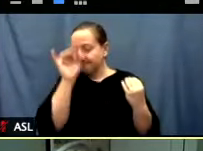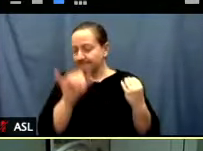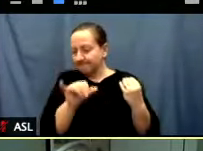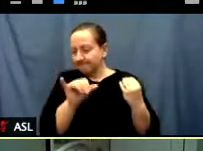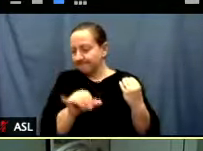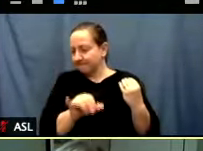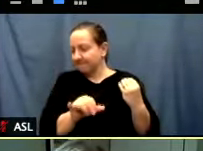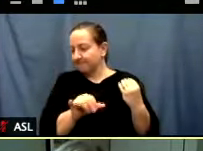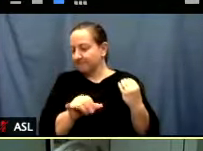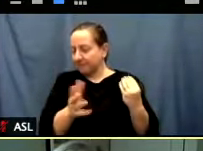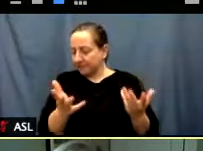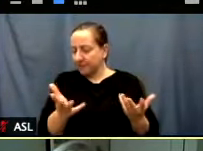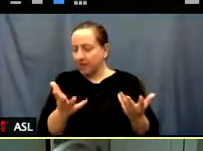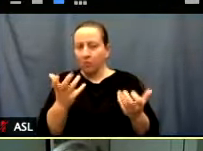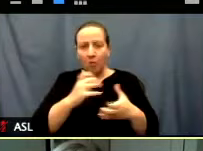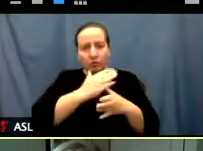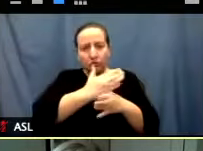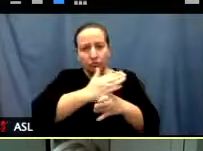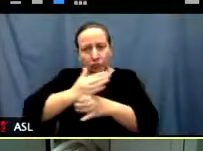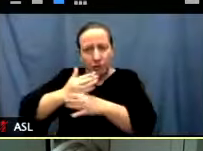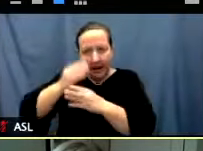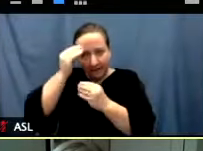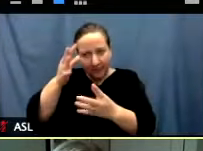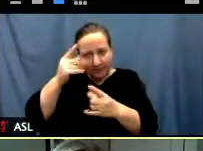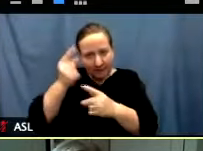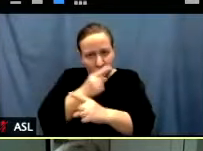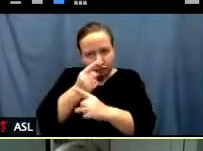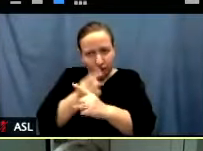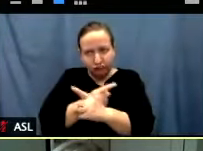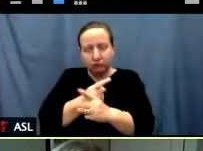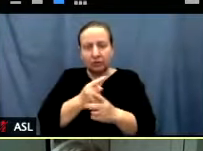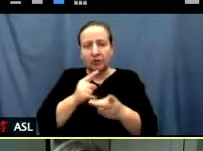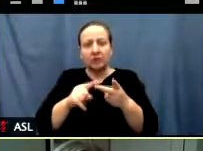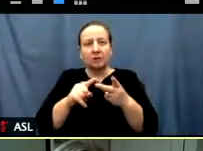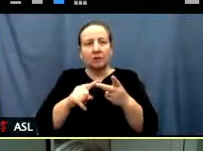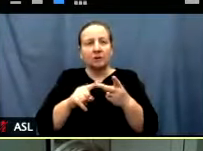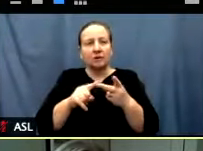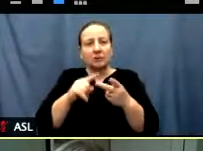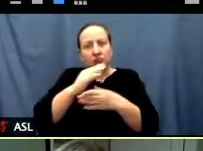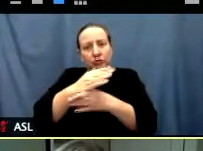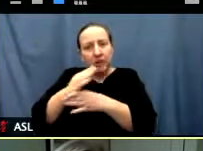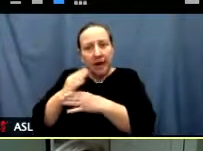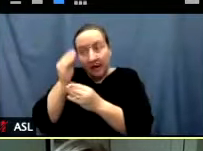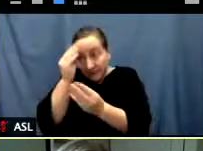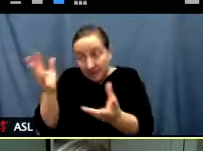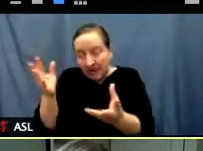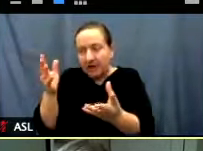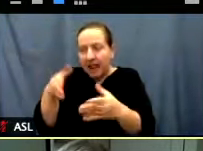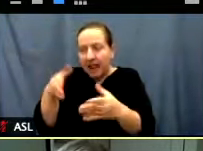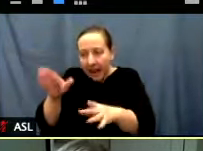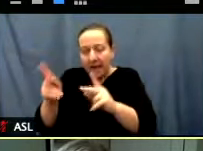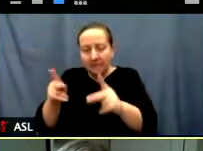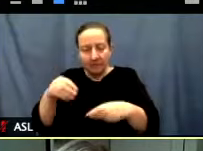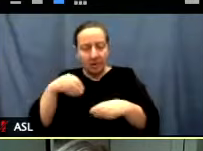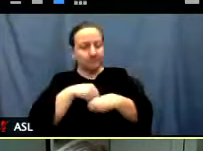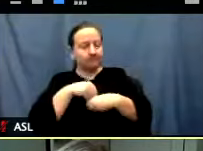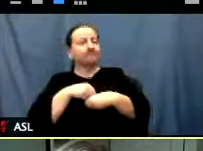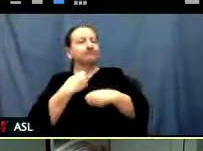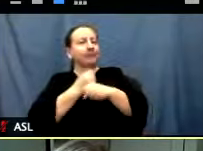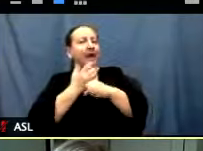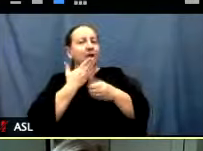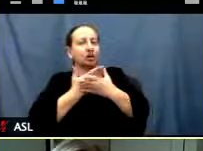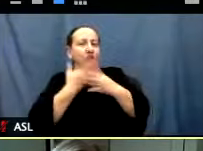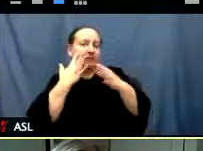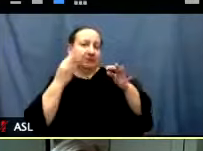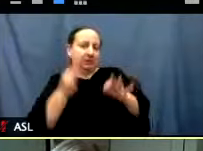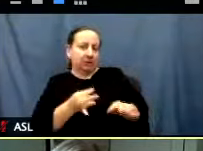that we are sharing information in an appropriate way, sharing the information with people that allows them to make those personal decisions is really